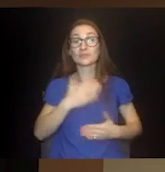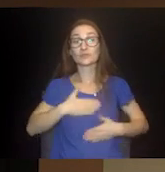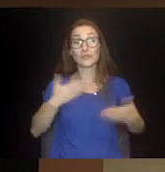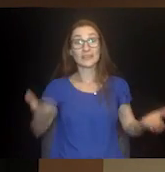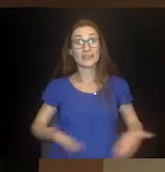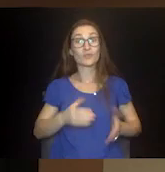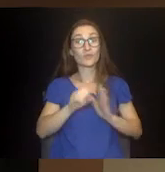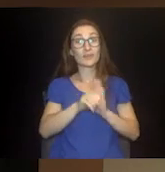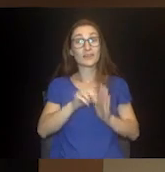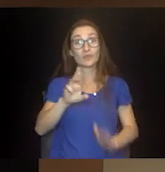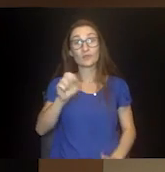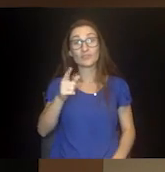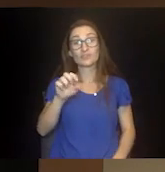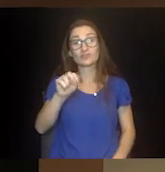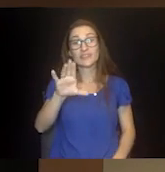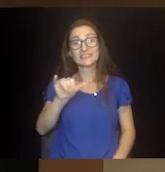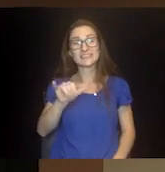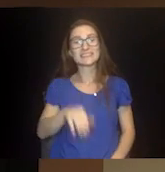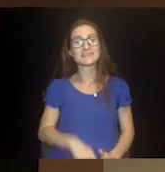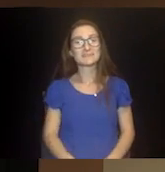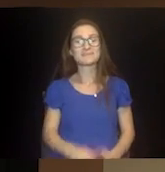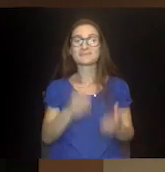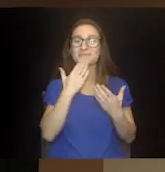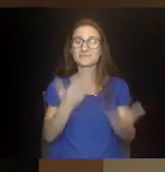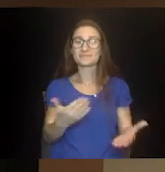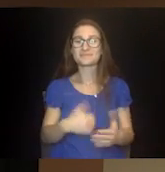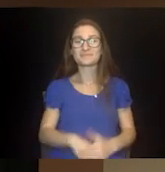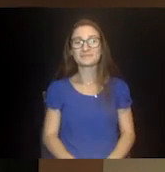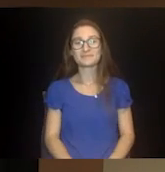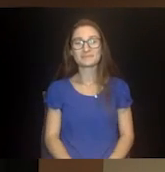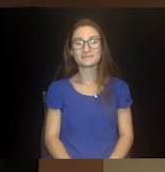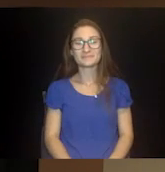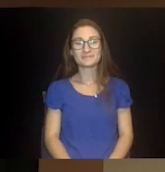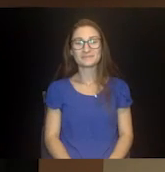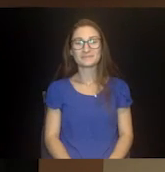enjoy your time here at the Orlando Regency. So thank you.